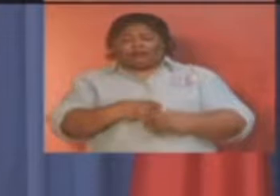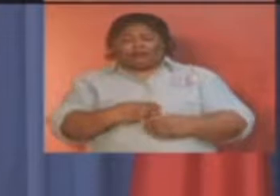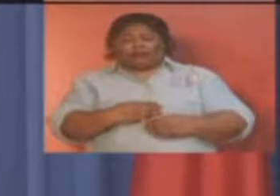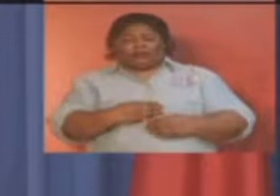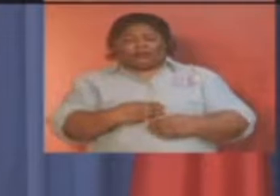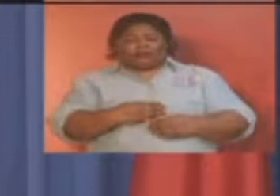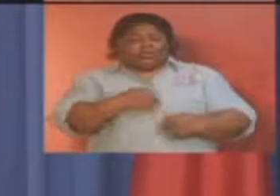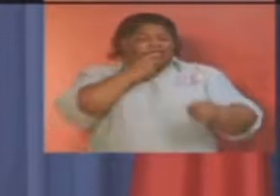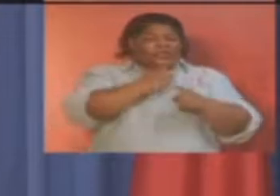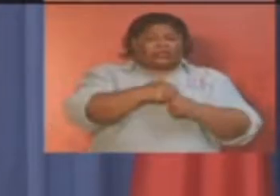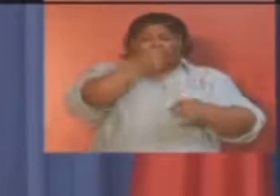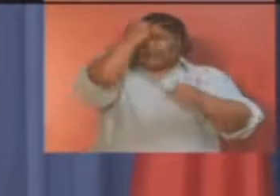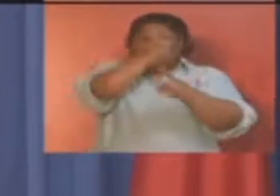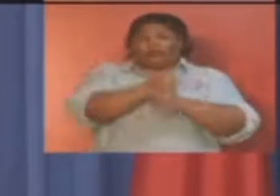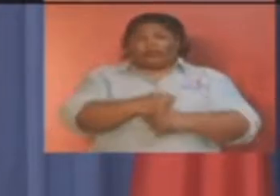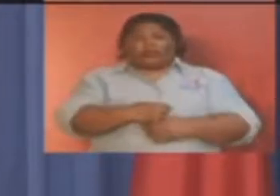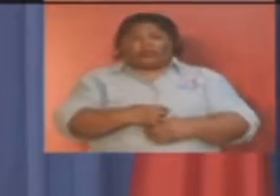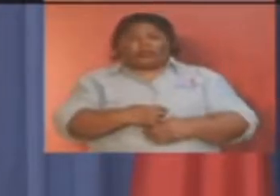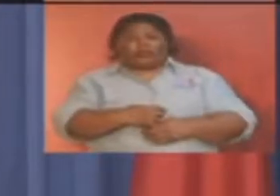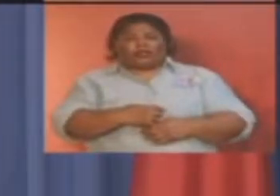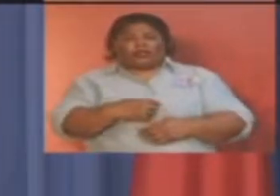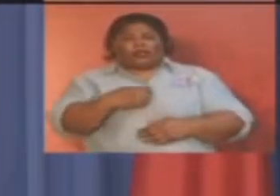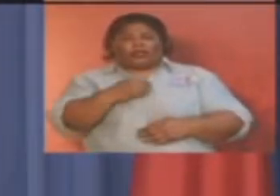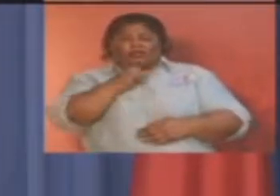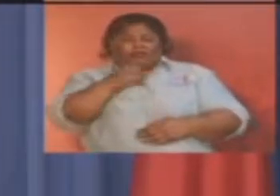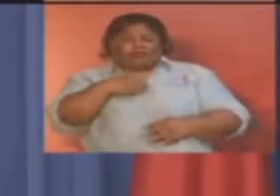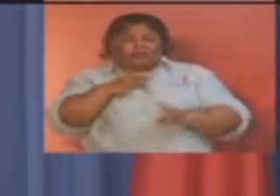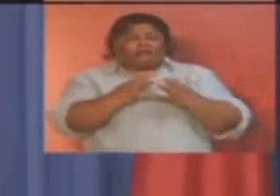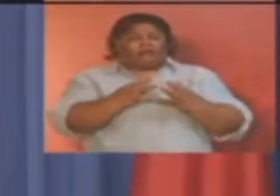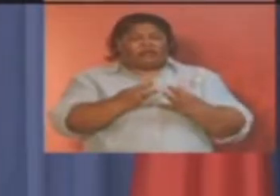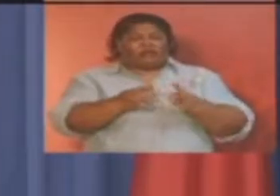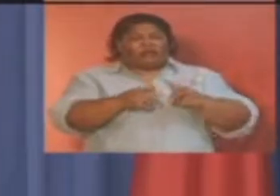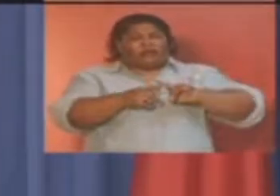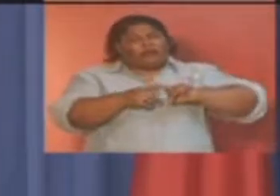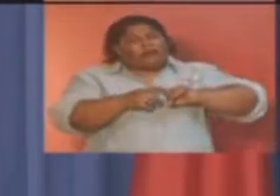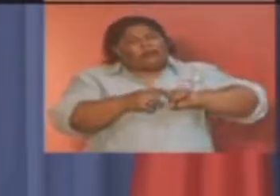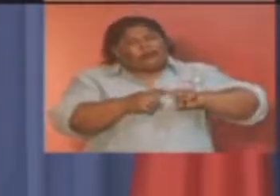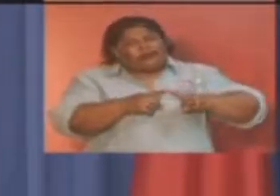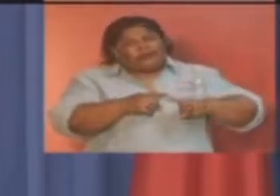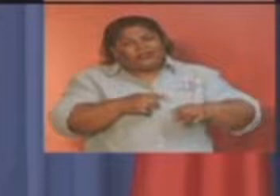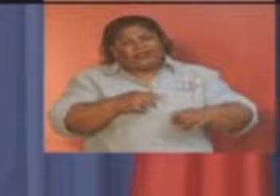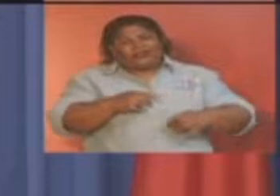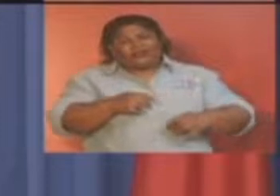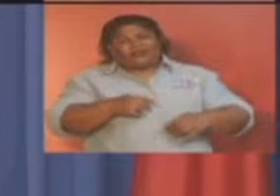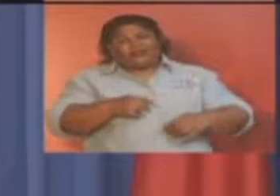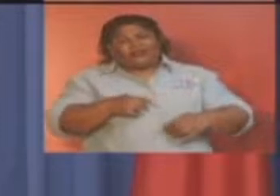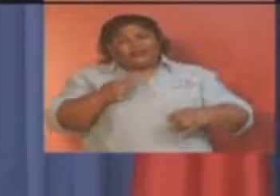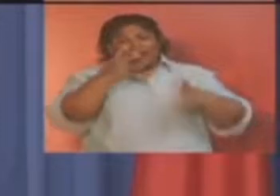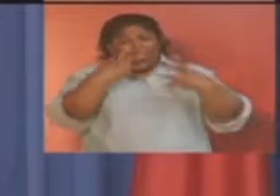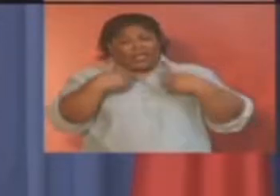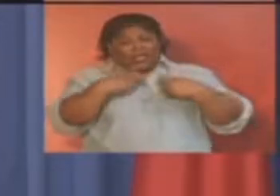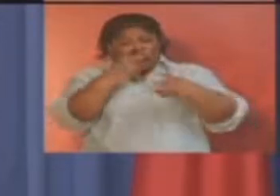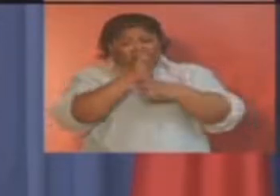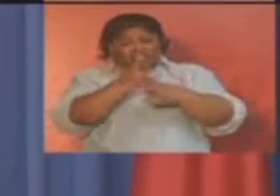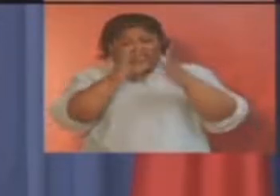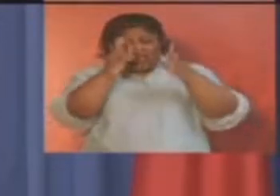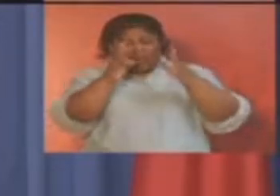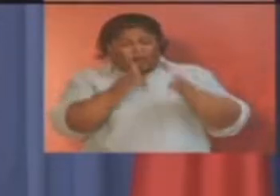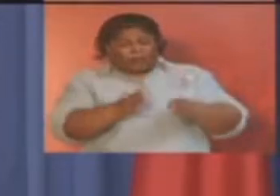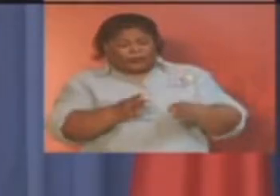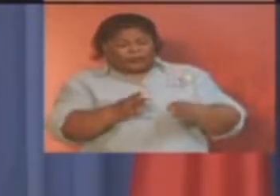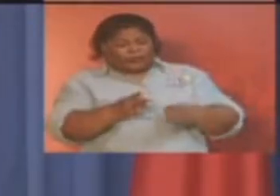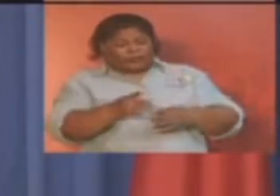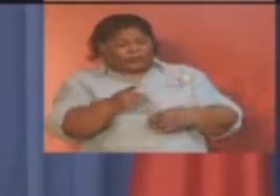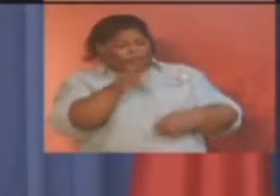to us that they get better. And when they don't, it has a